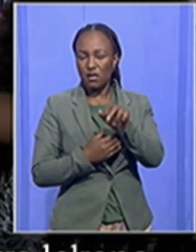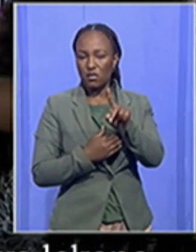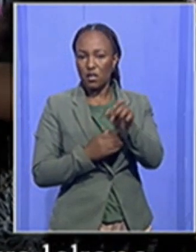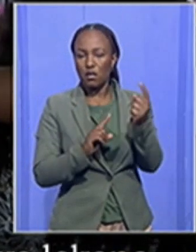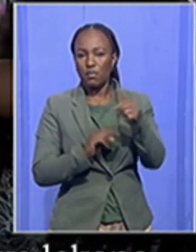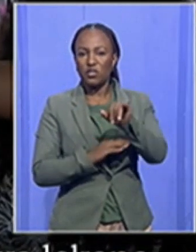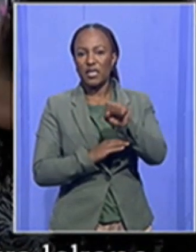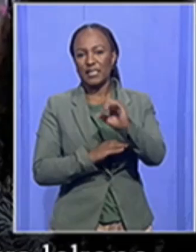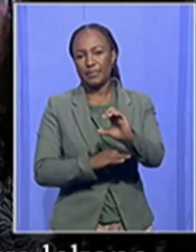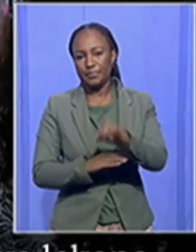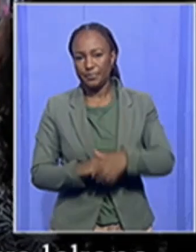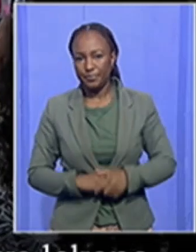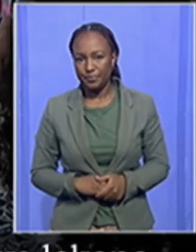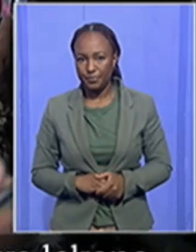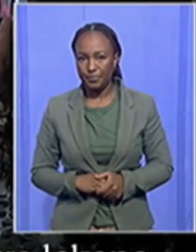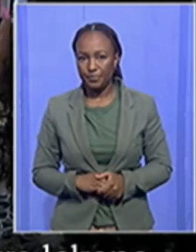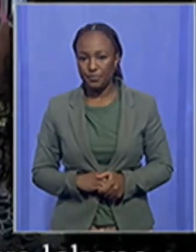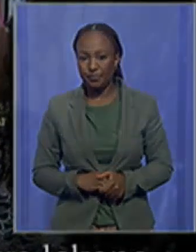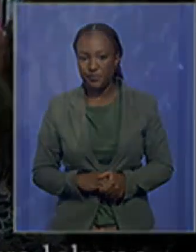Exchange.